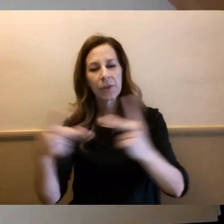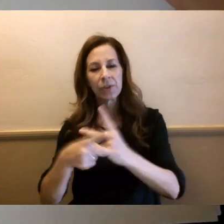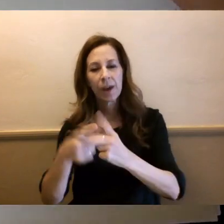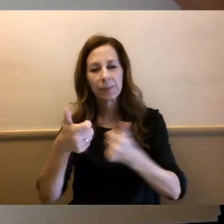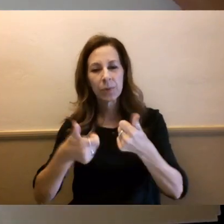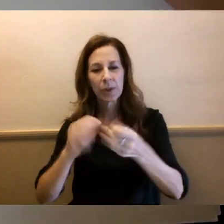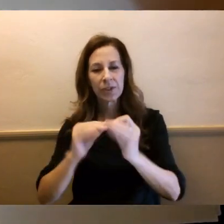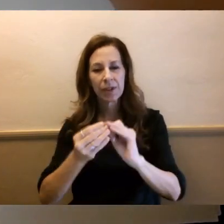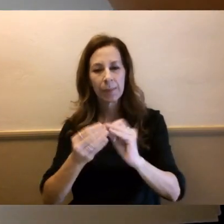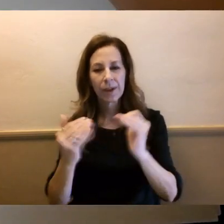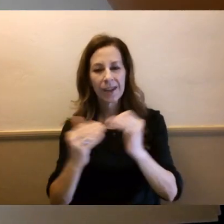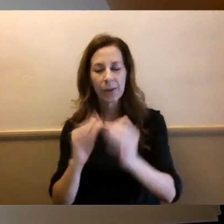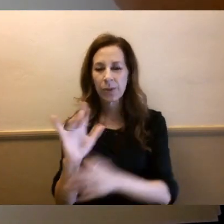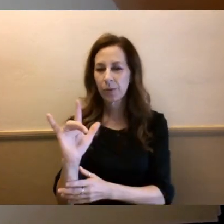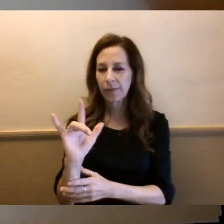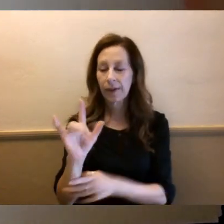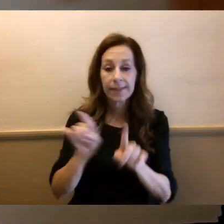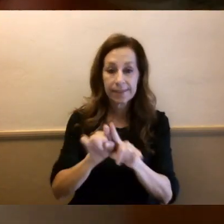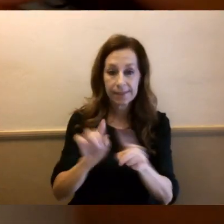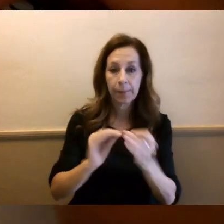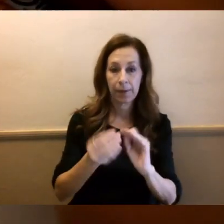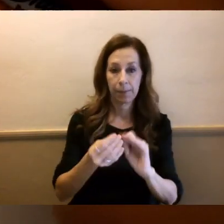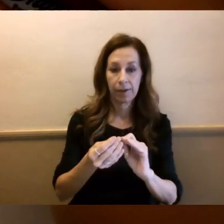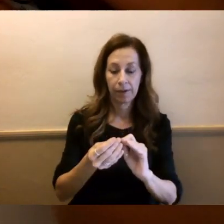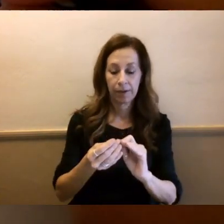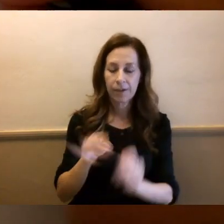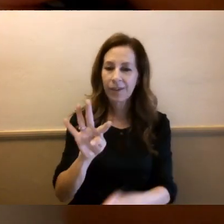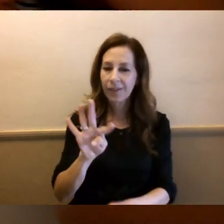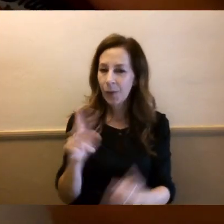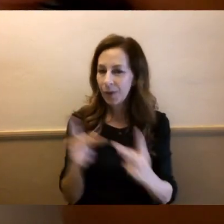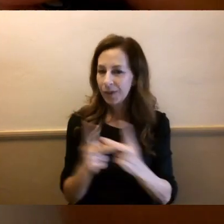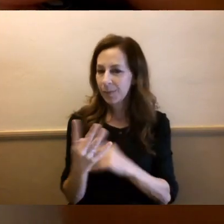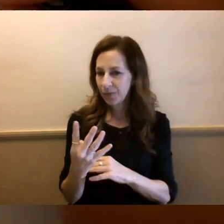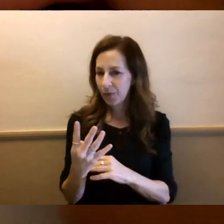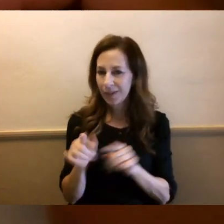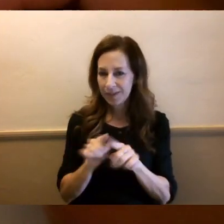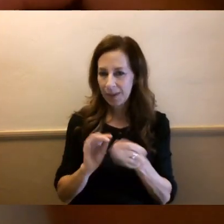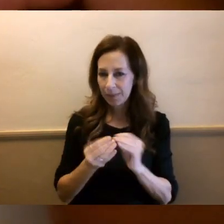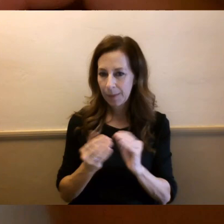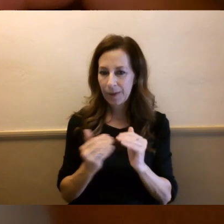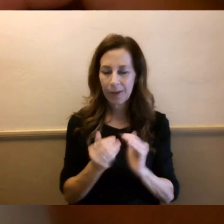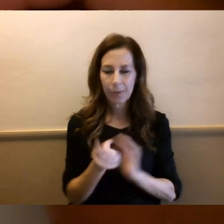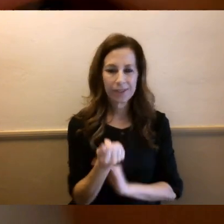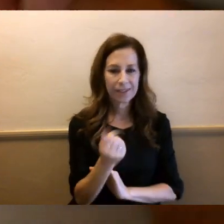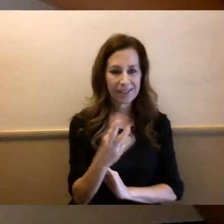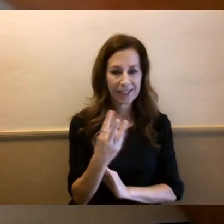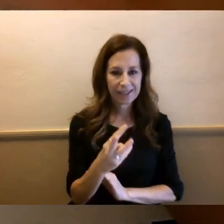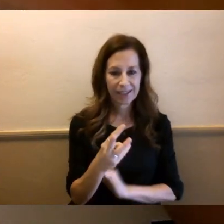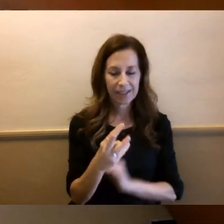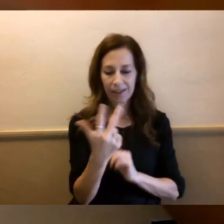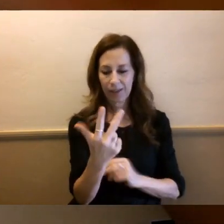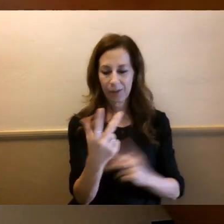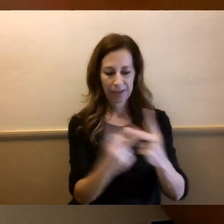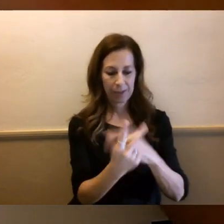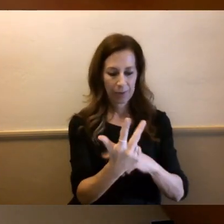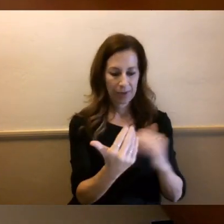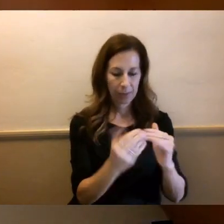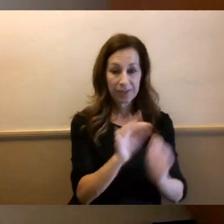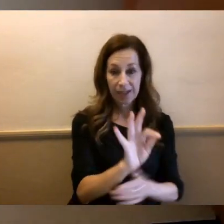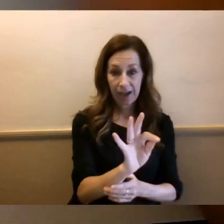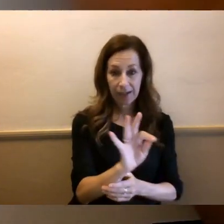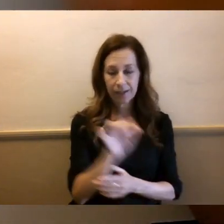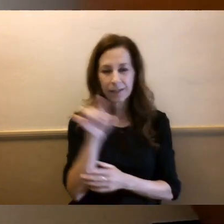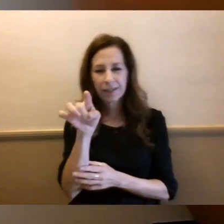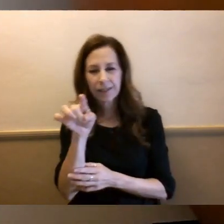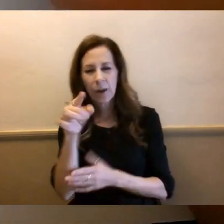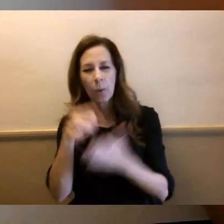number will get me 25? That's the same number. Look here. 4 times 4 is the same number, and it gets me 16. This one is 3 times 3, it